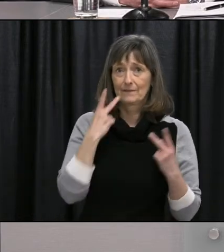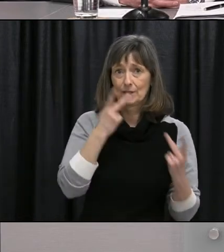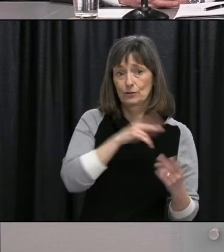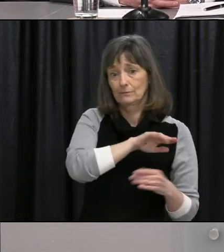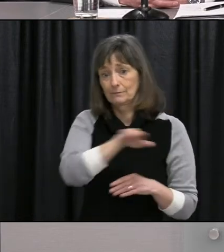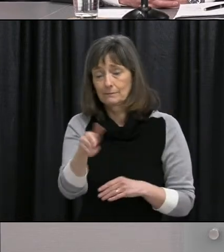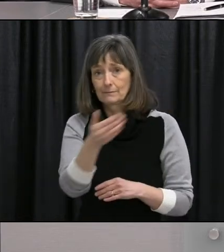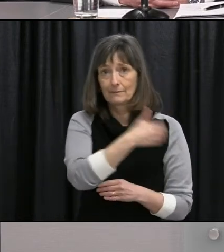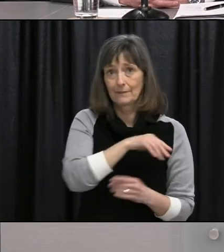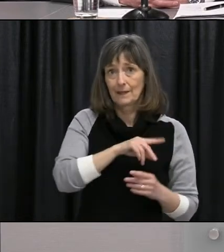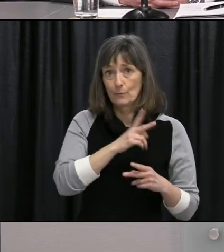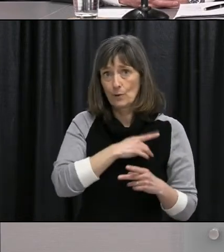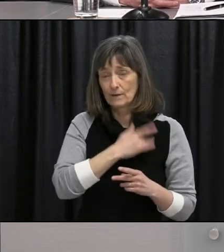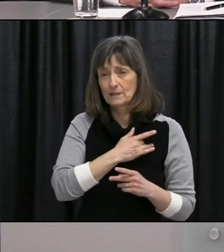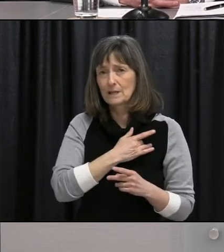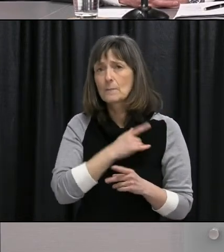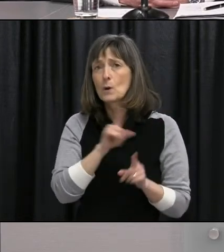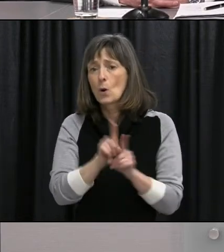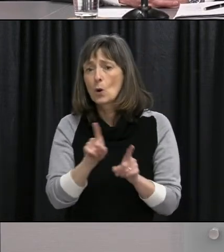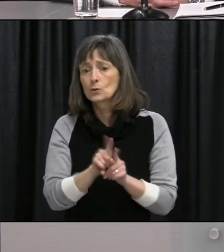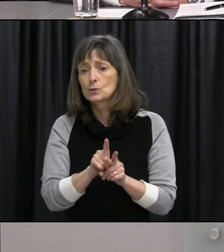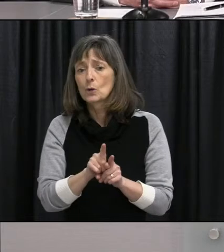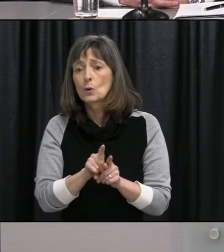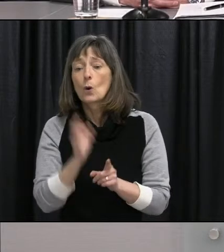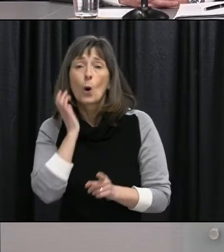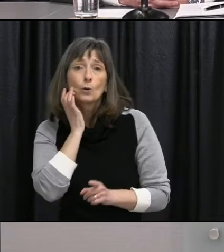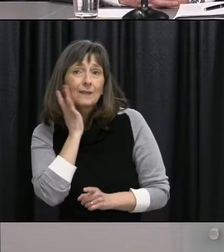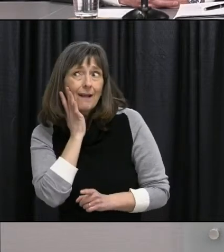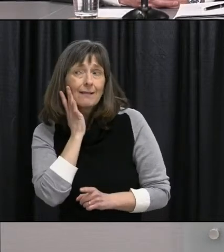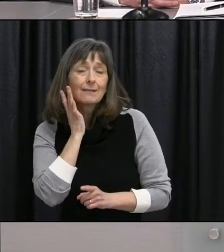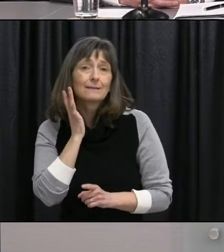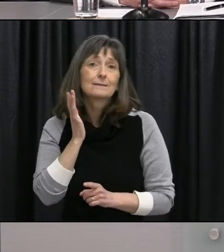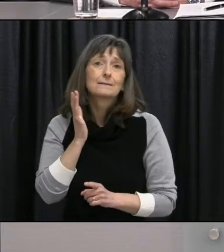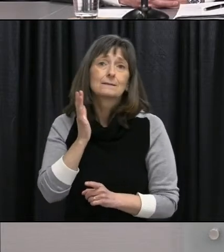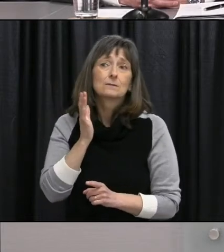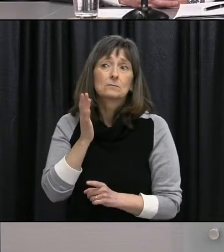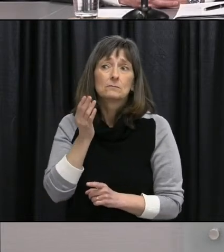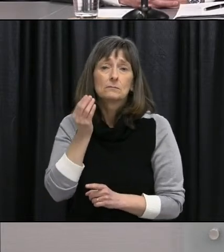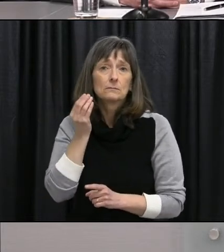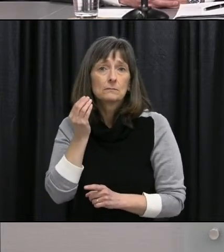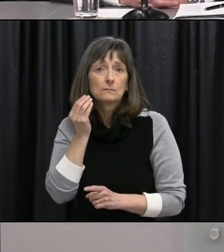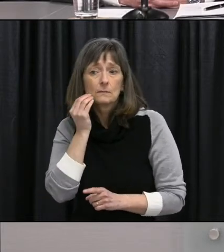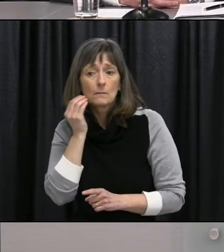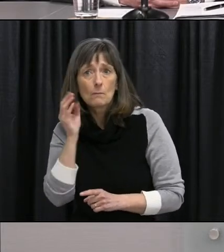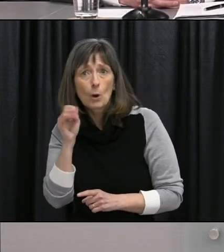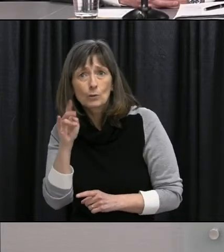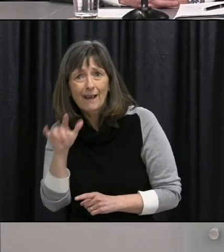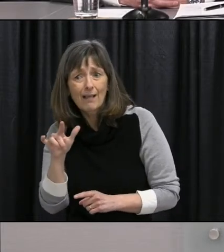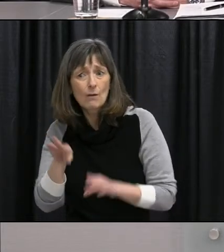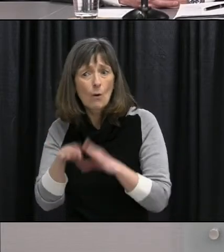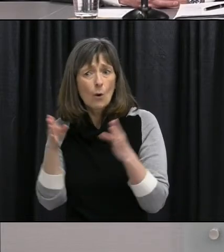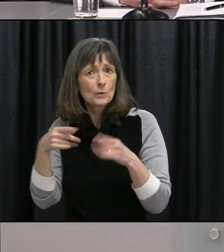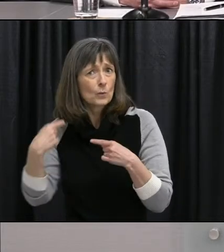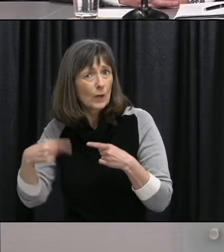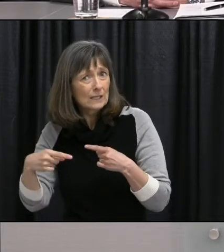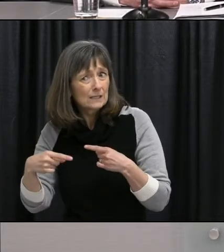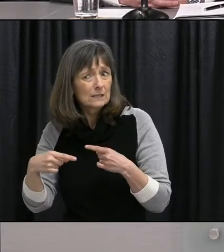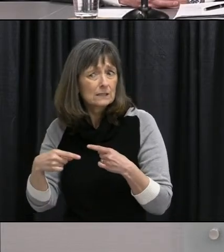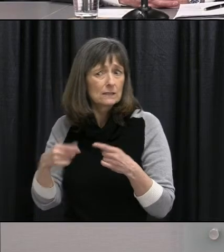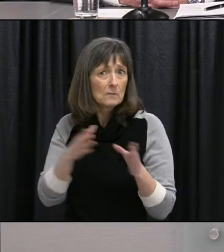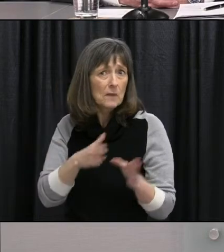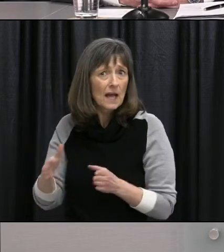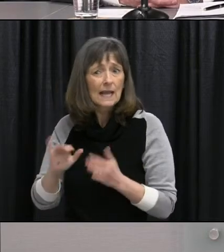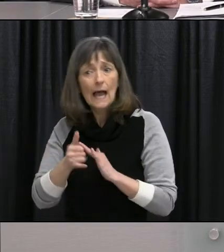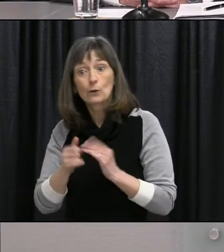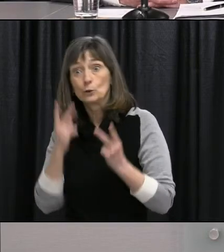question in terms of accommodations reopening, hotels and motels and whatnot. Are there plans for public health officials to visit those sites and ensure that they're complying with